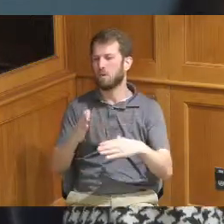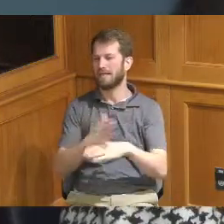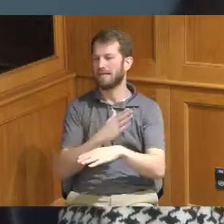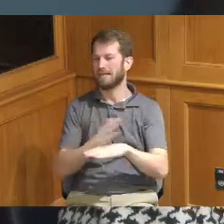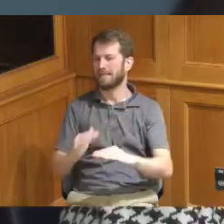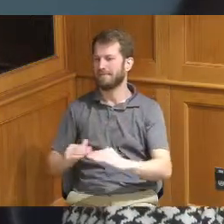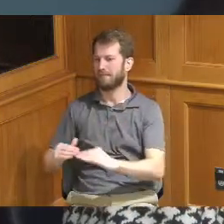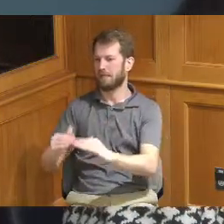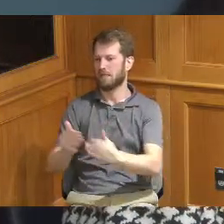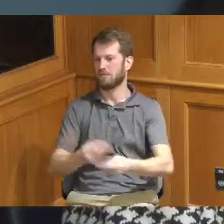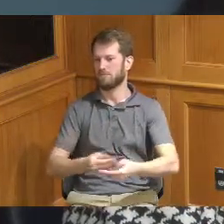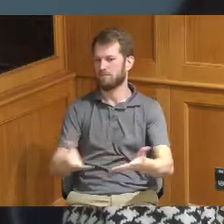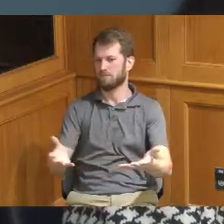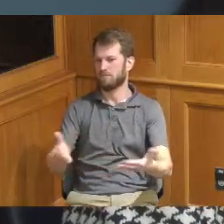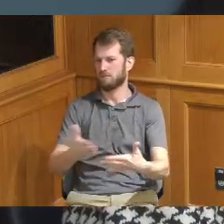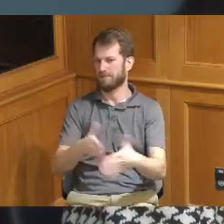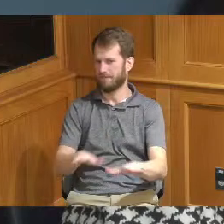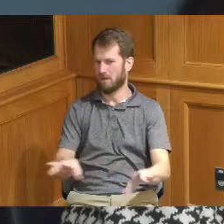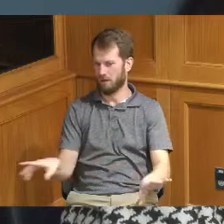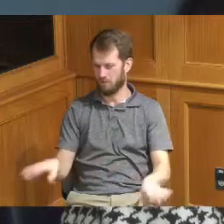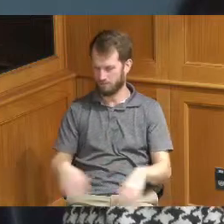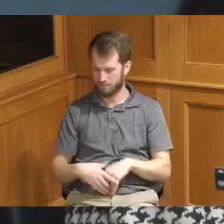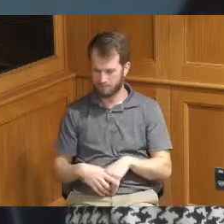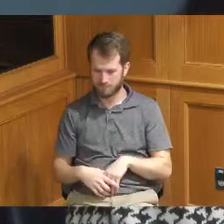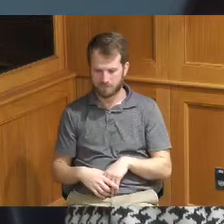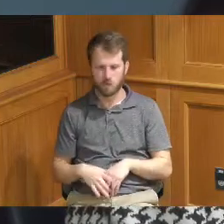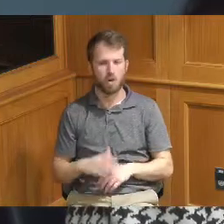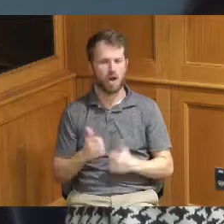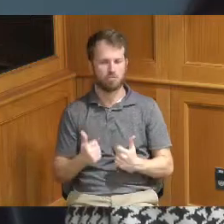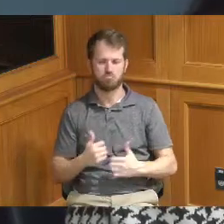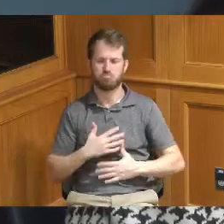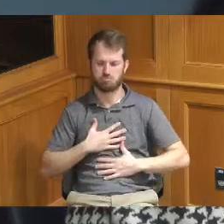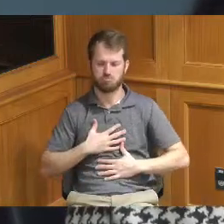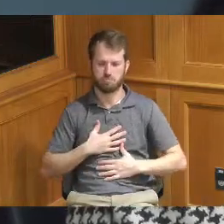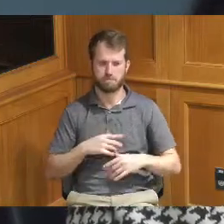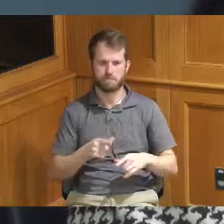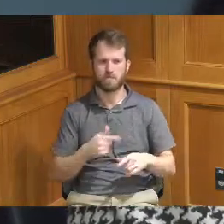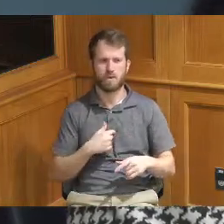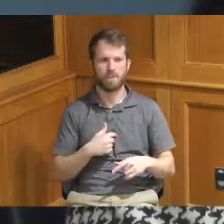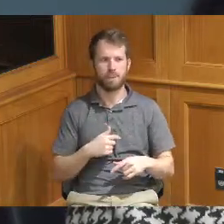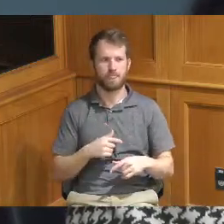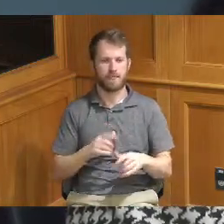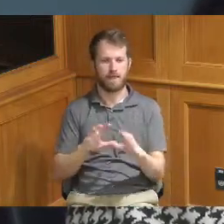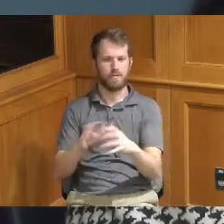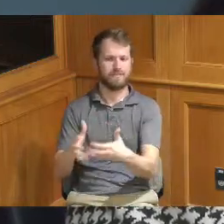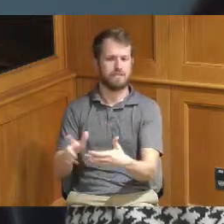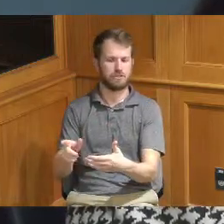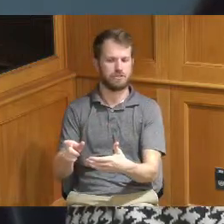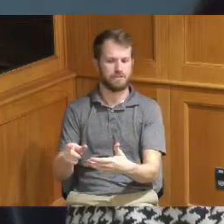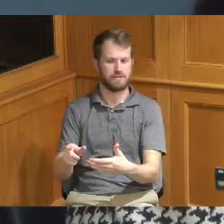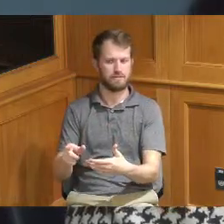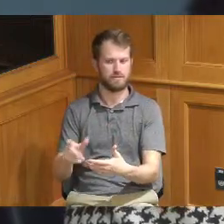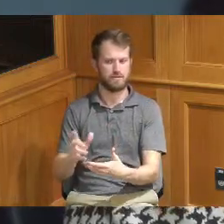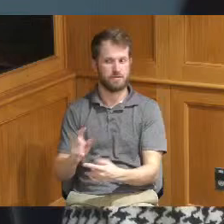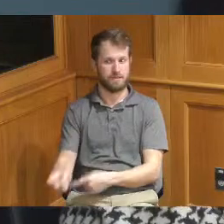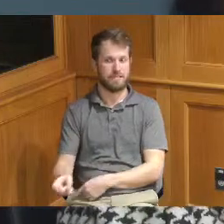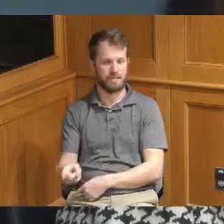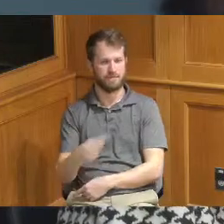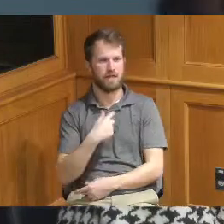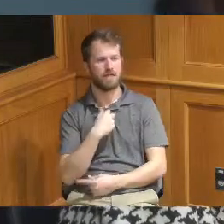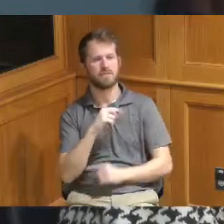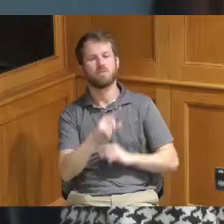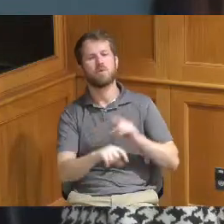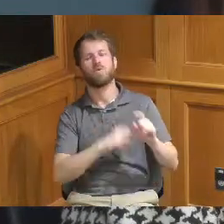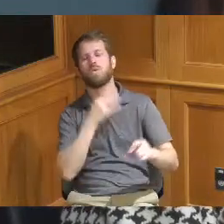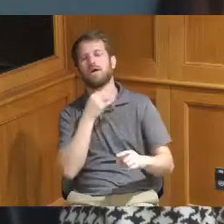that. And just really pleased about the entities that received it. I raised some questions about the amount, some